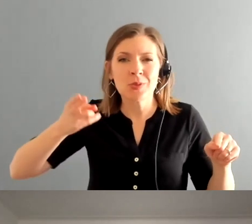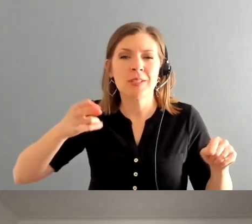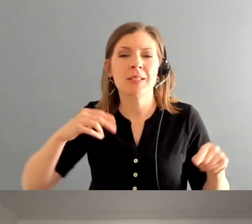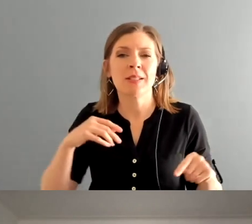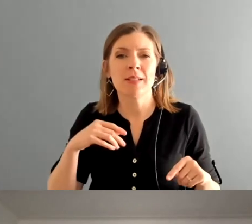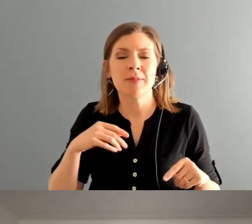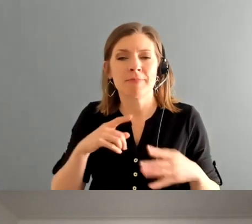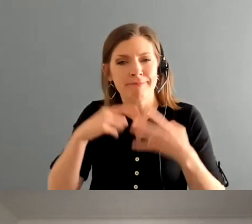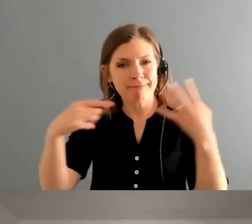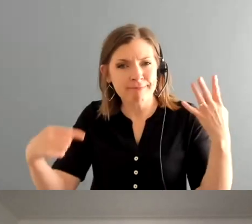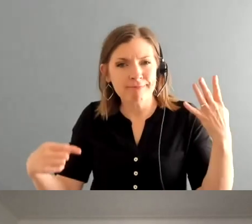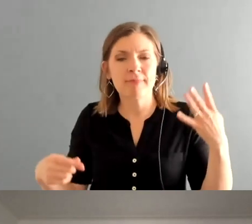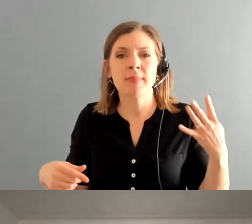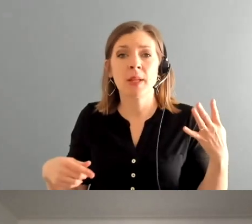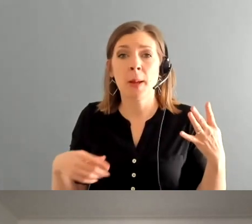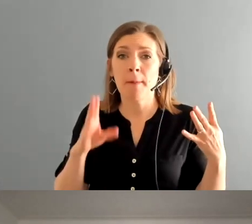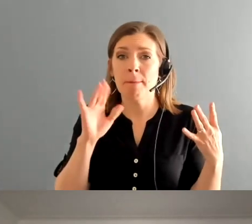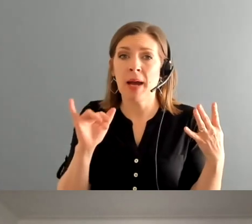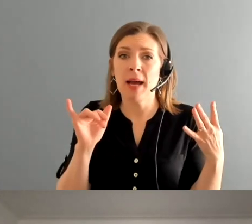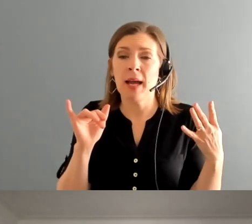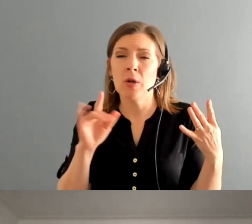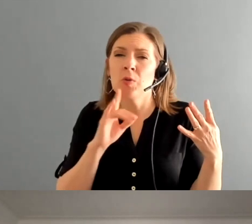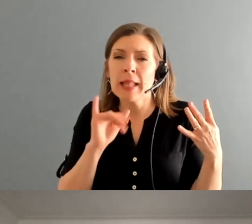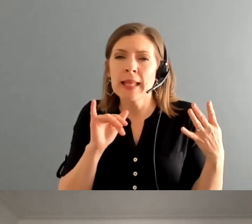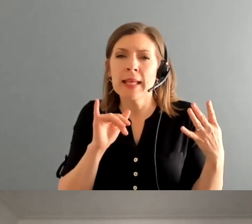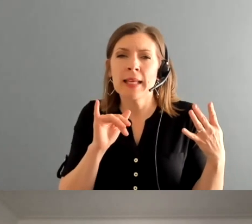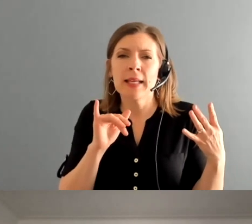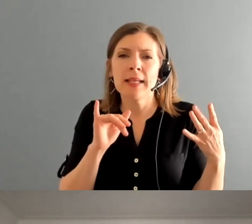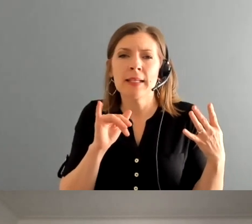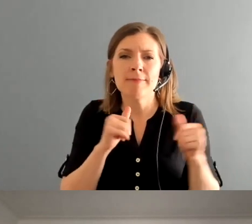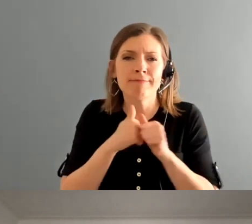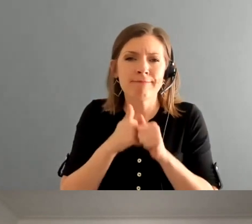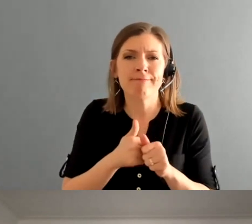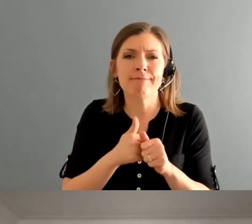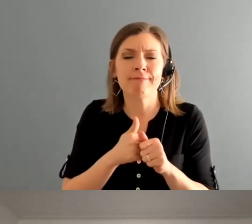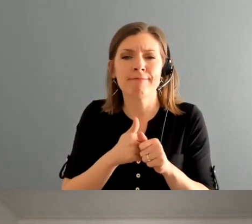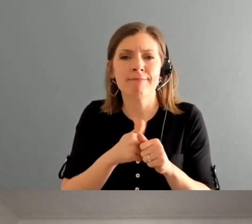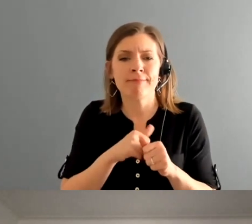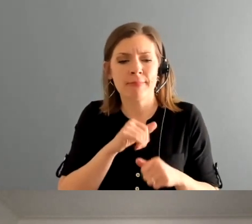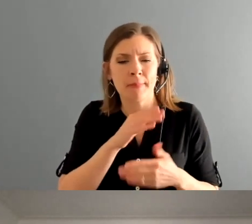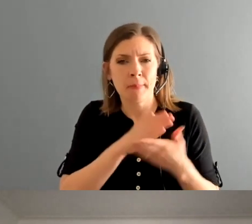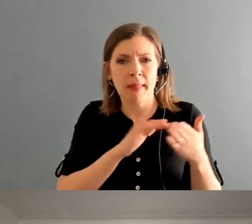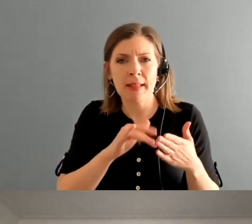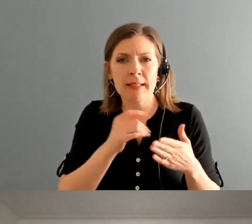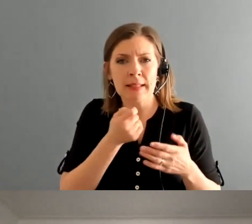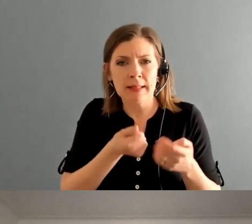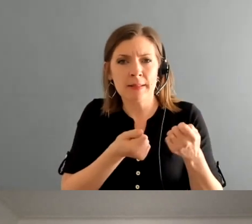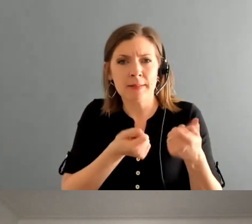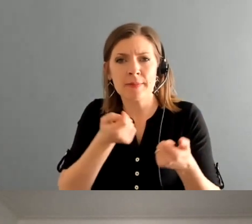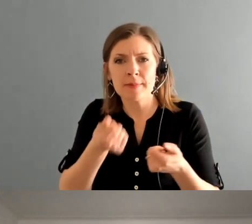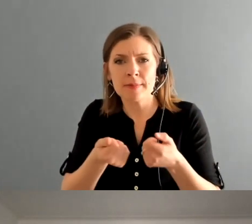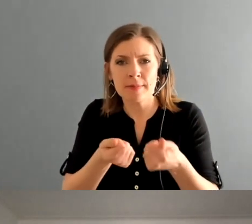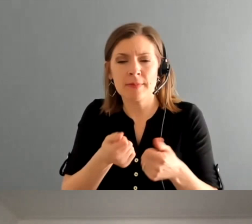so on. And by really rigorously piecing this together bit by bit,